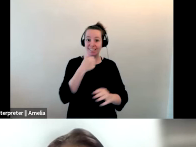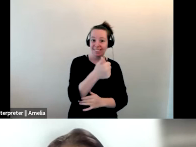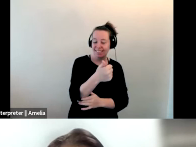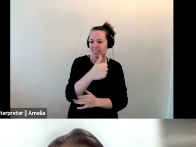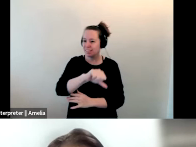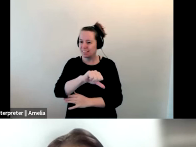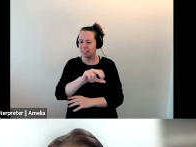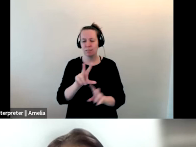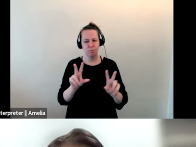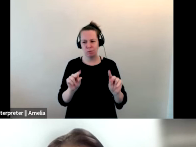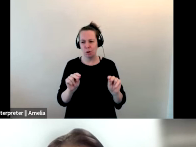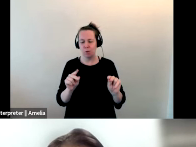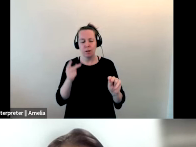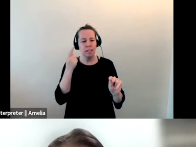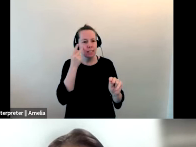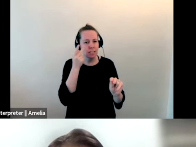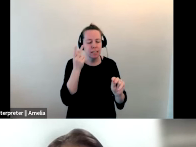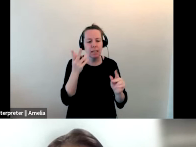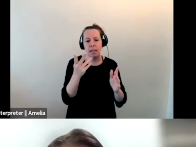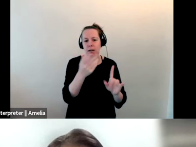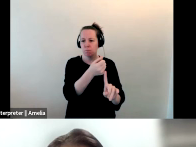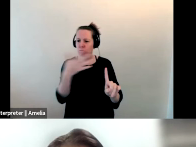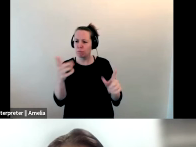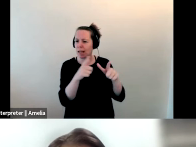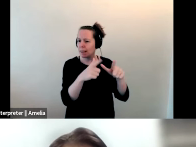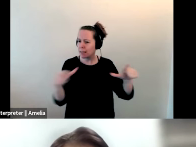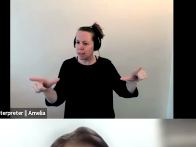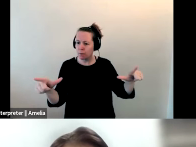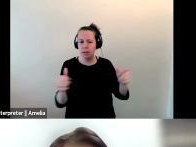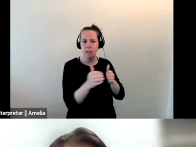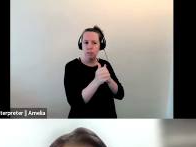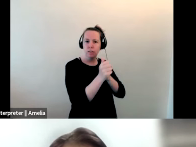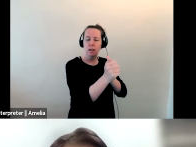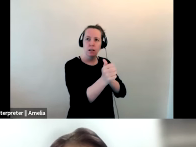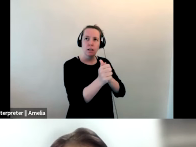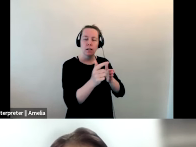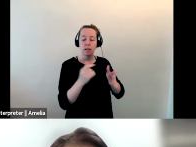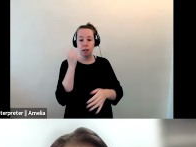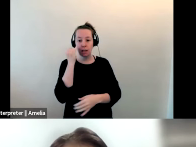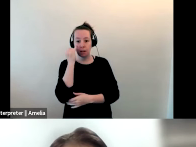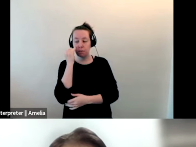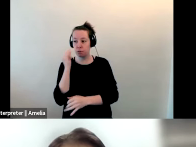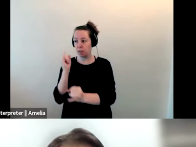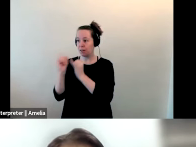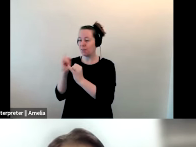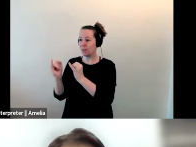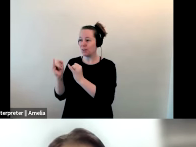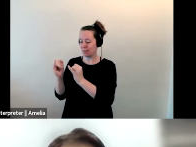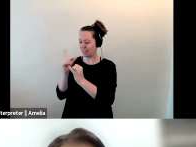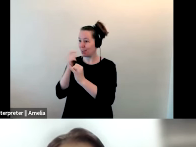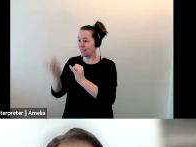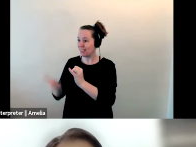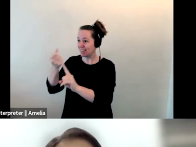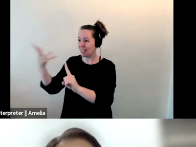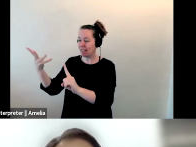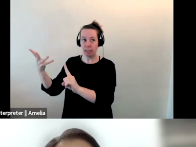some language or some guidance around how to speak about yourself. When we all get that dreaded question in an interview, can you tell me about yourself? It gives you some words to